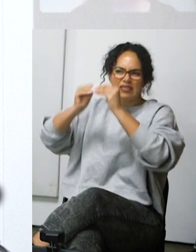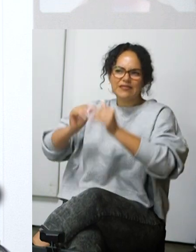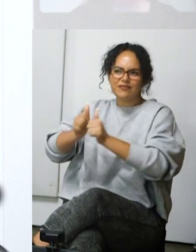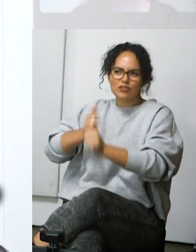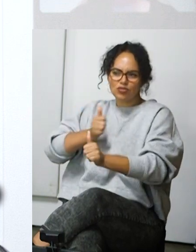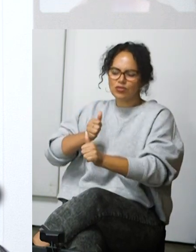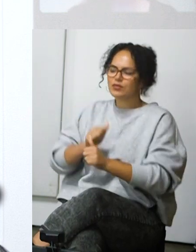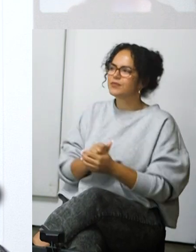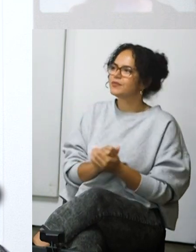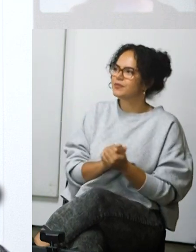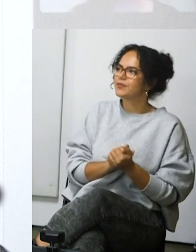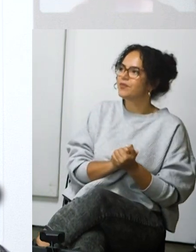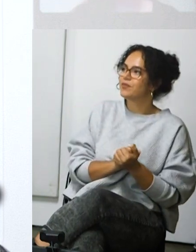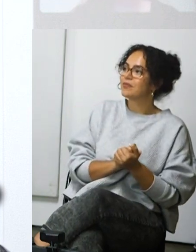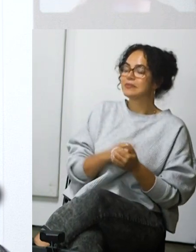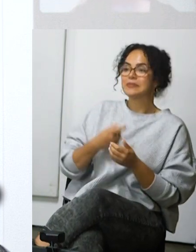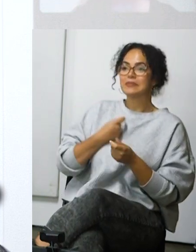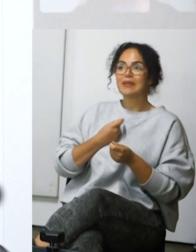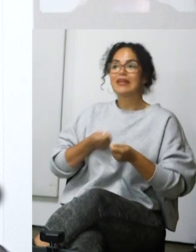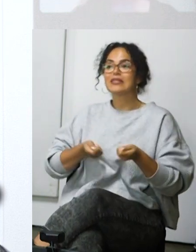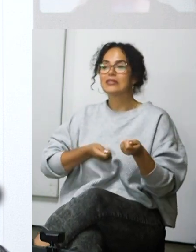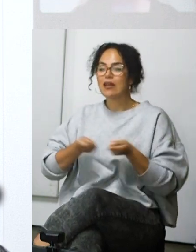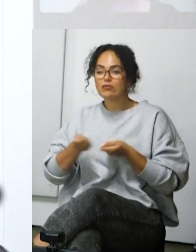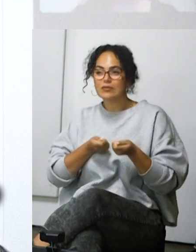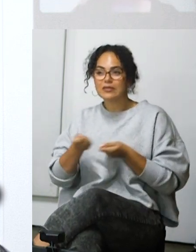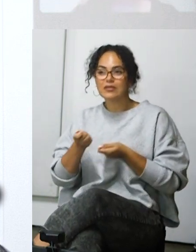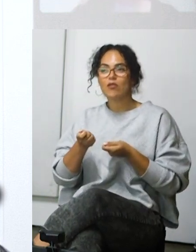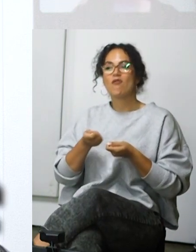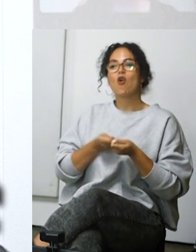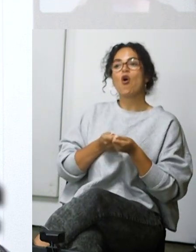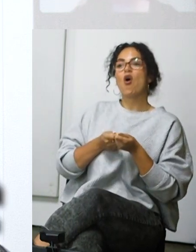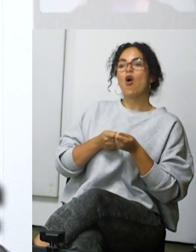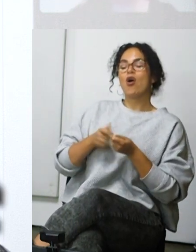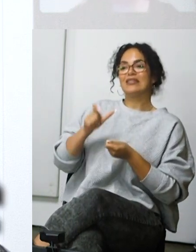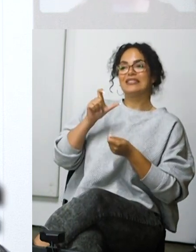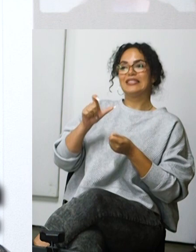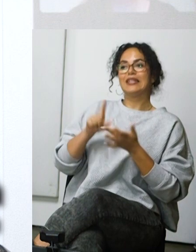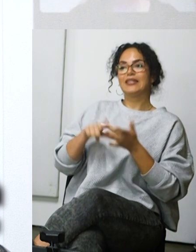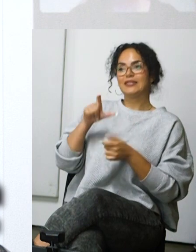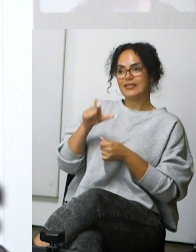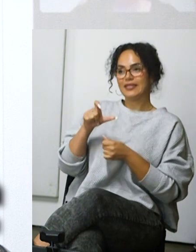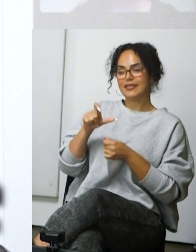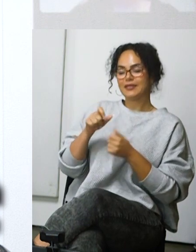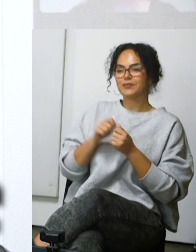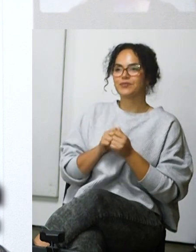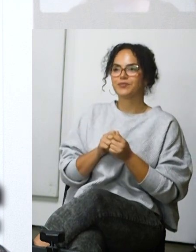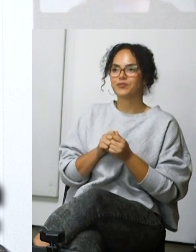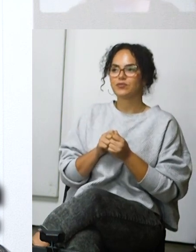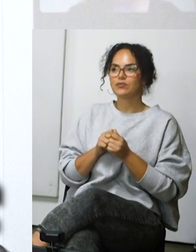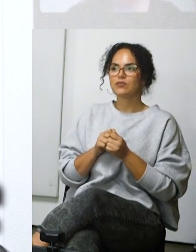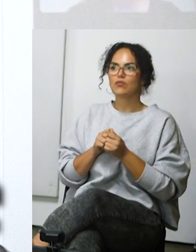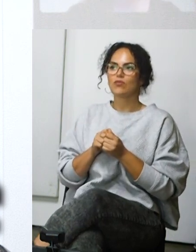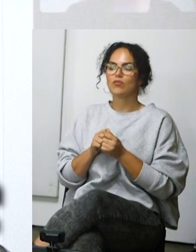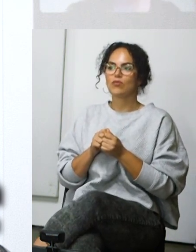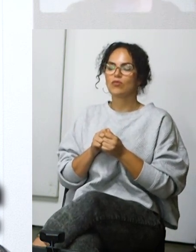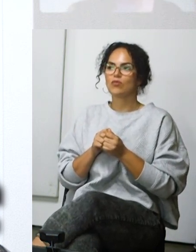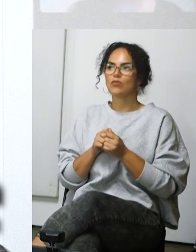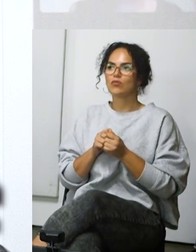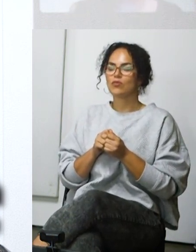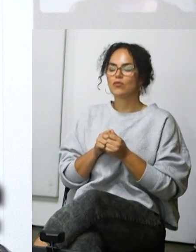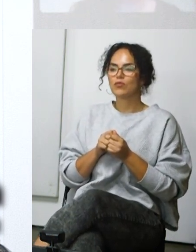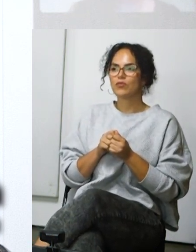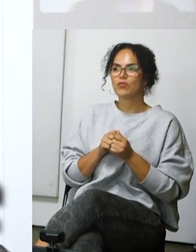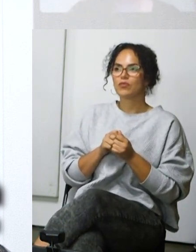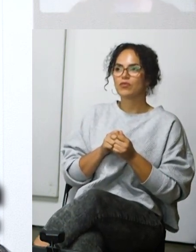And I'm also the director of our parent, CIC, our community interest company, Door in the Wall. And through that,